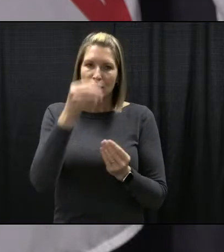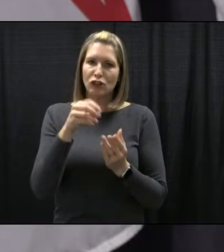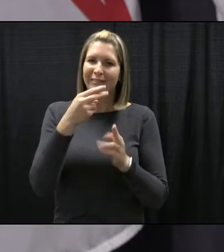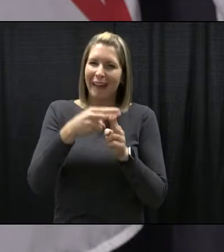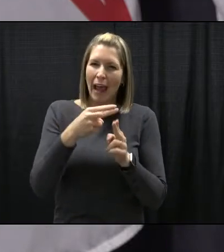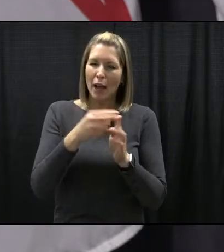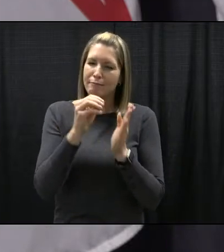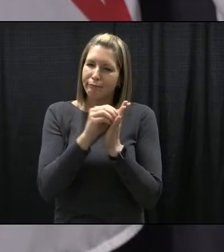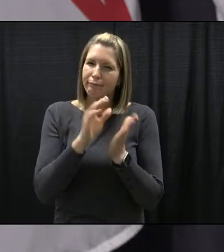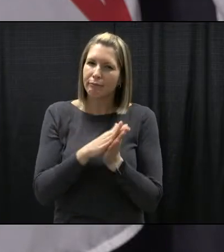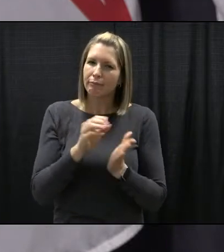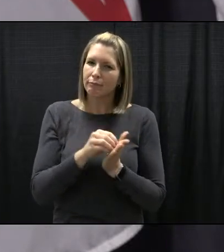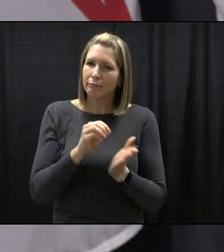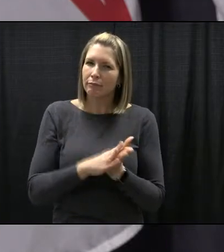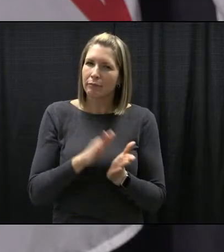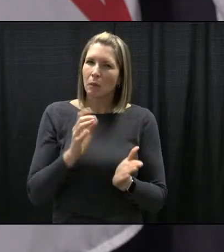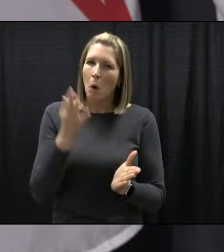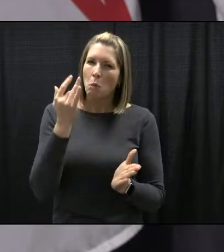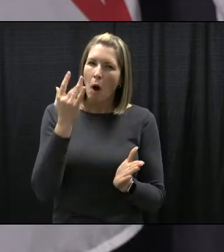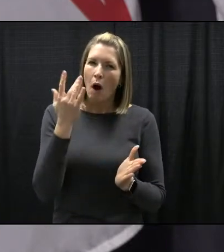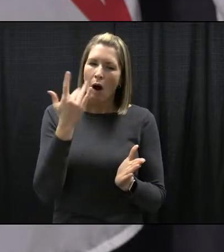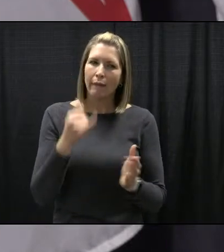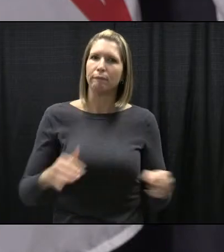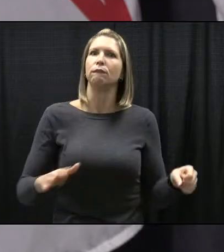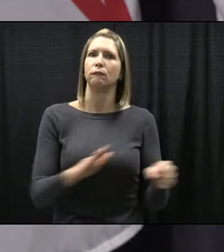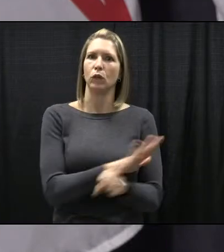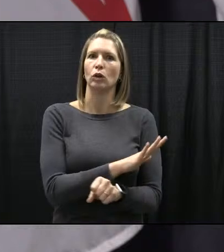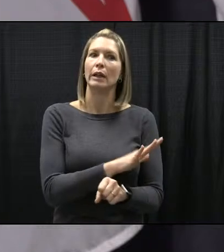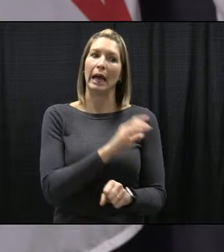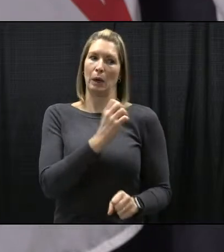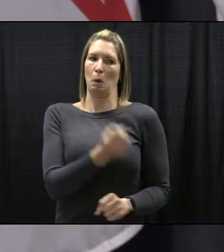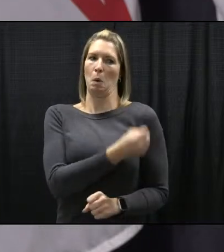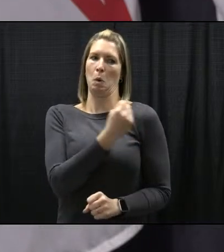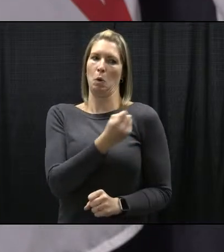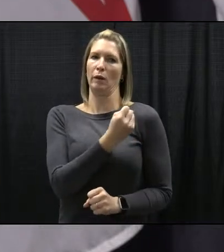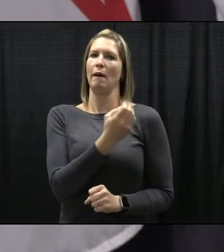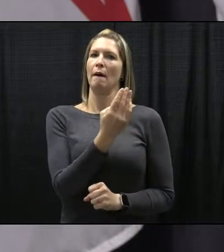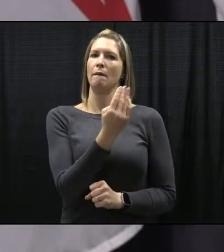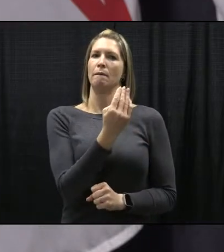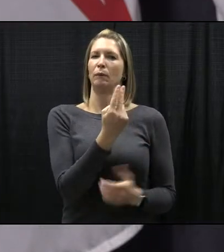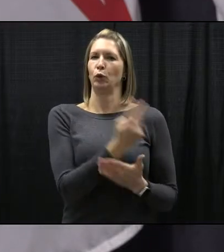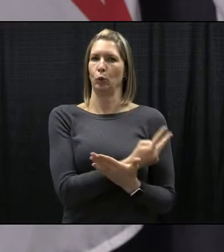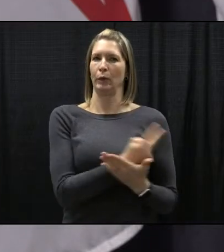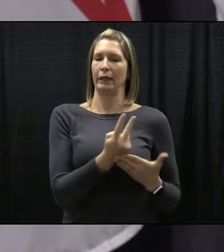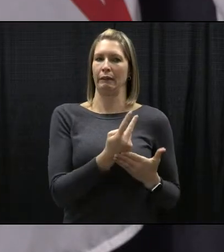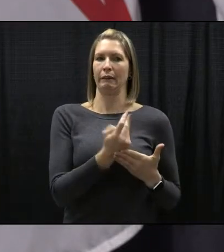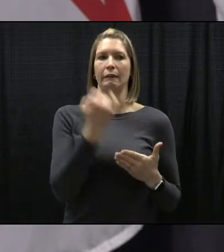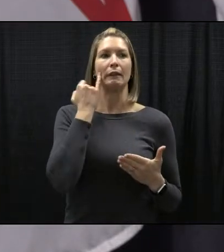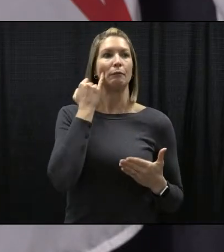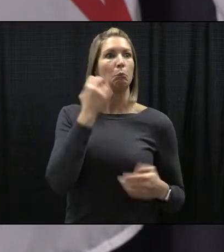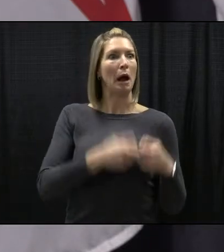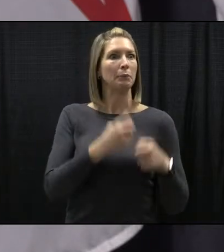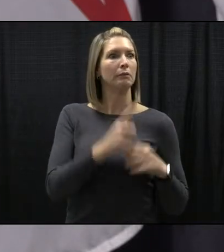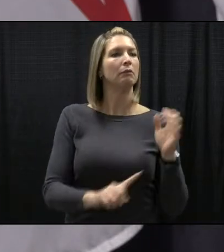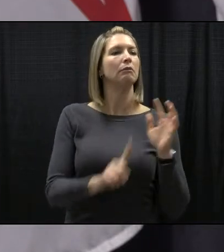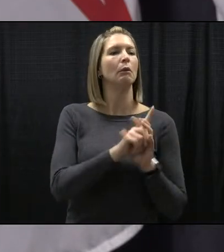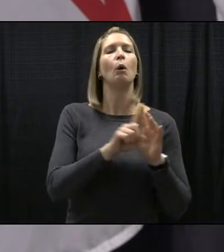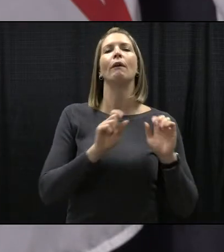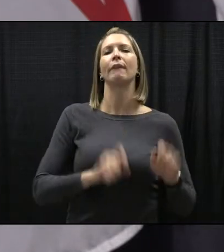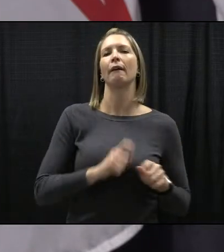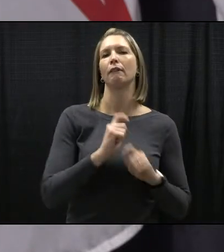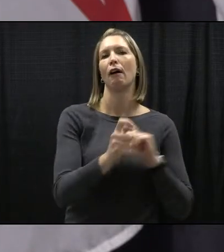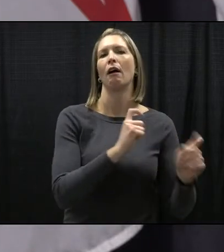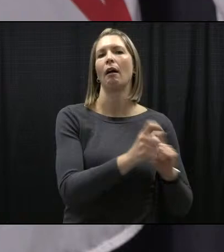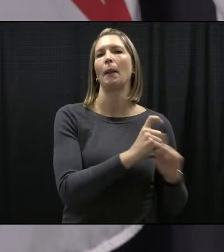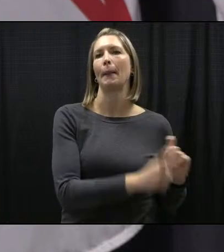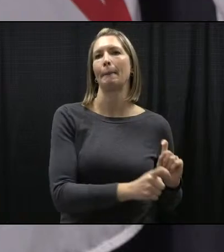for contact tracing purposes and retain that information for 14 days. If a formal gathering has eating or drinking in seated areas